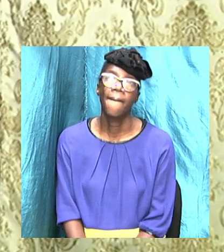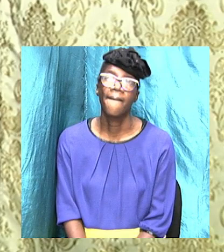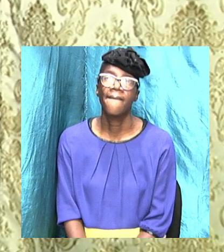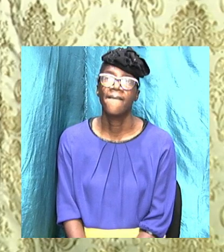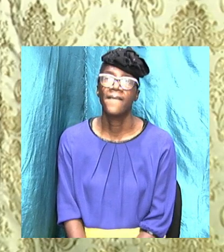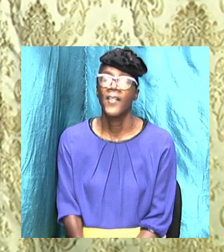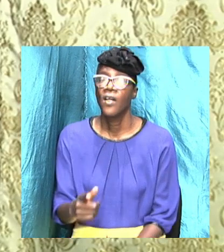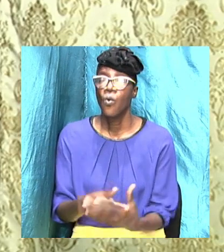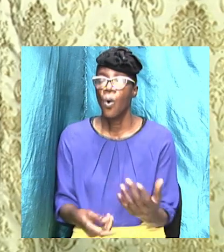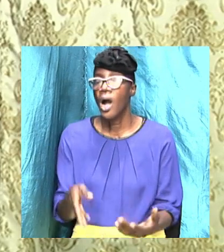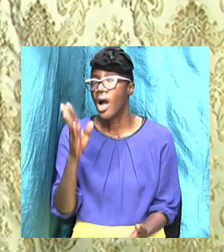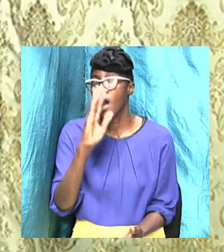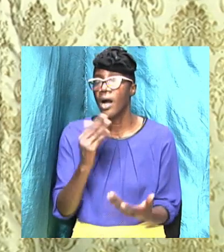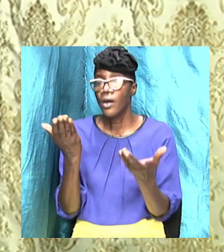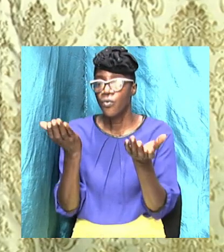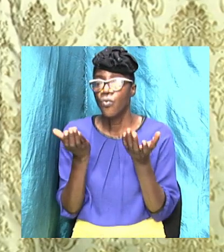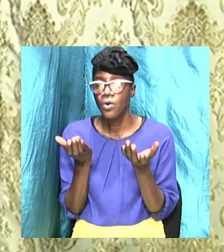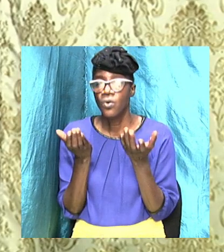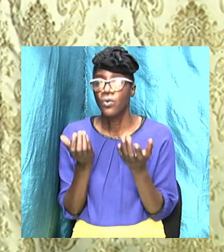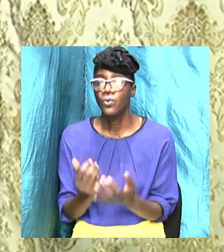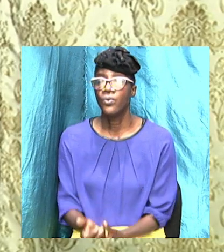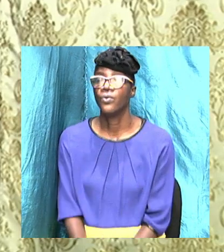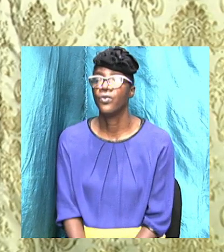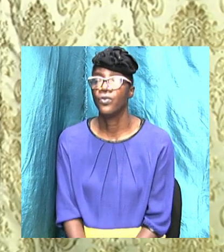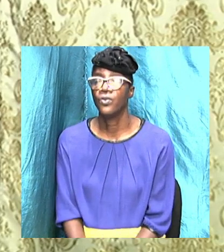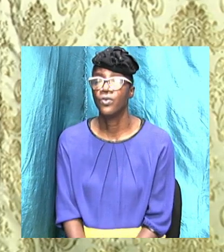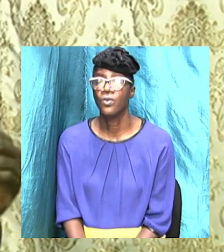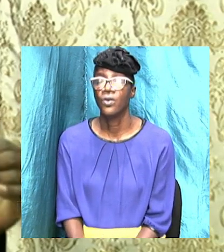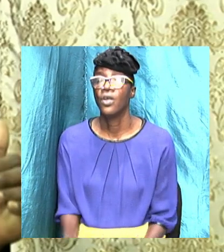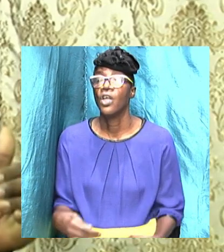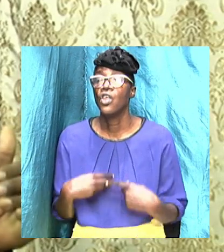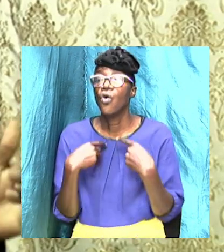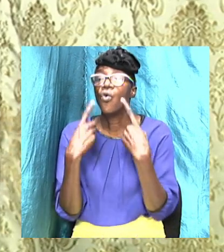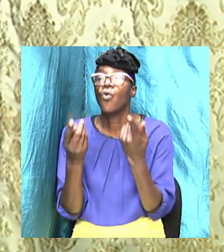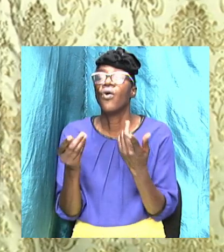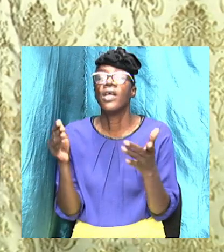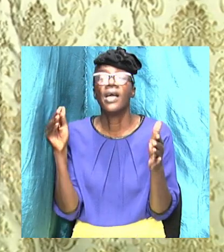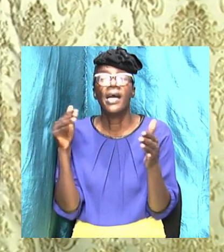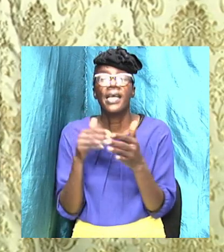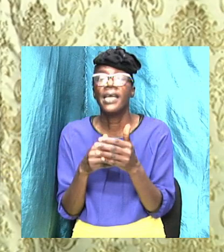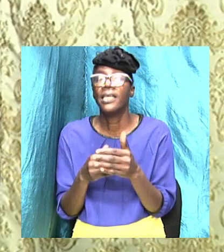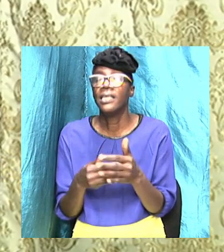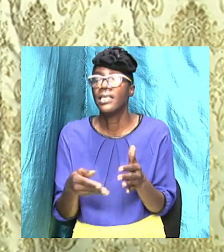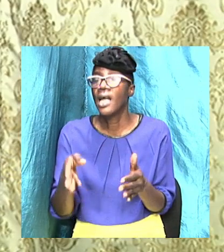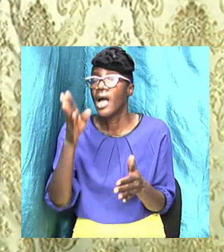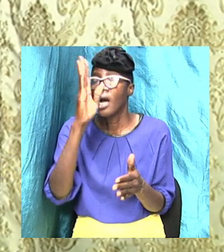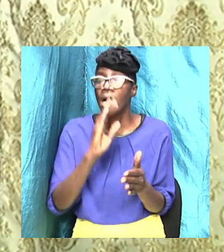what God requires. You will be going against his status.